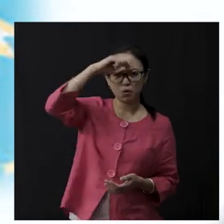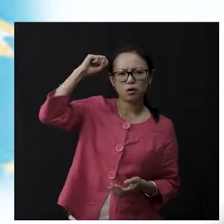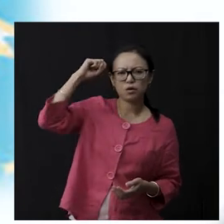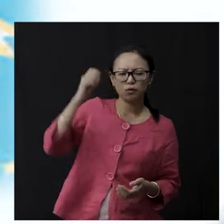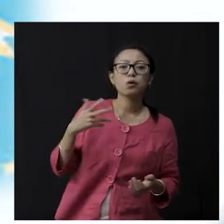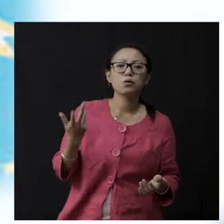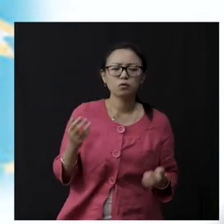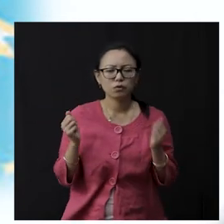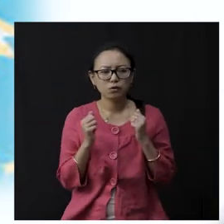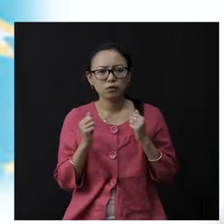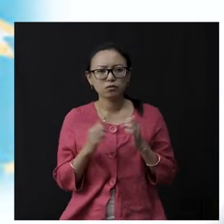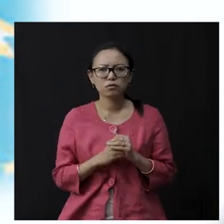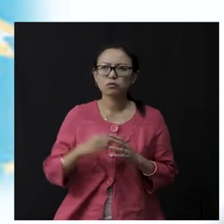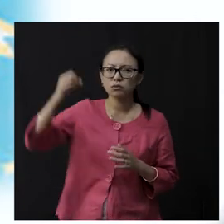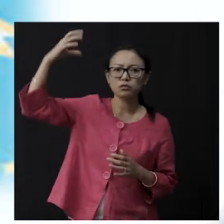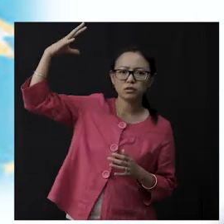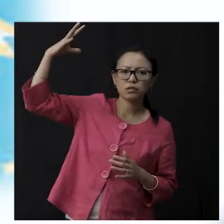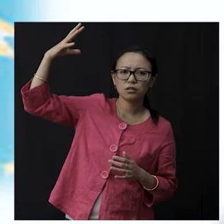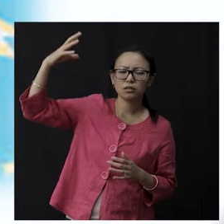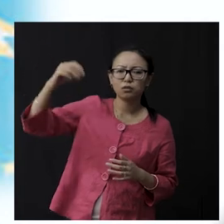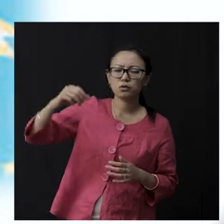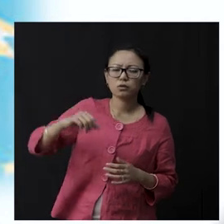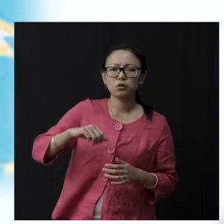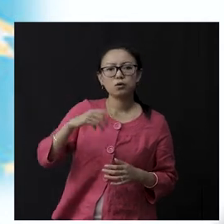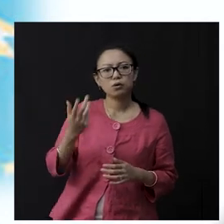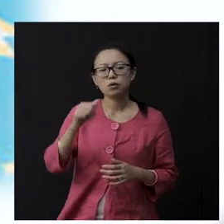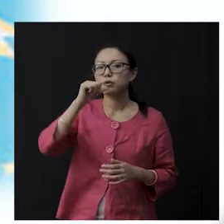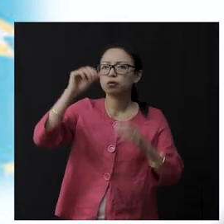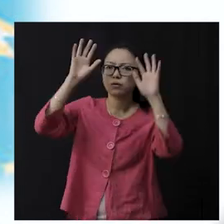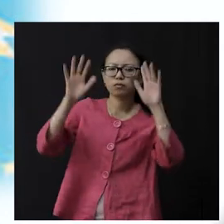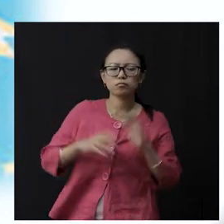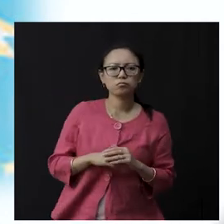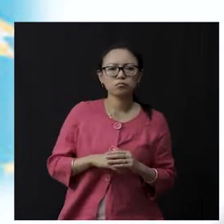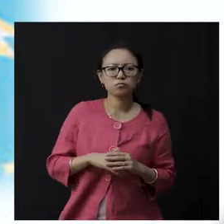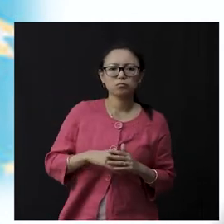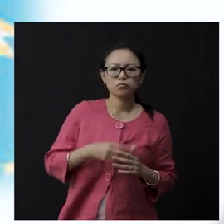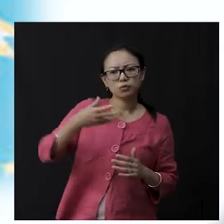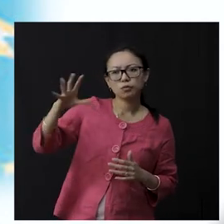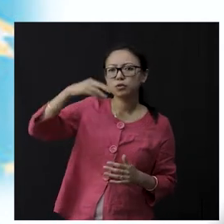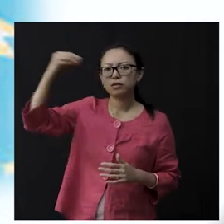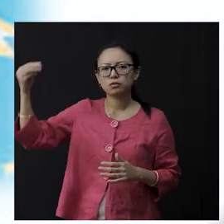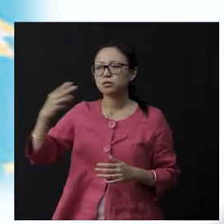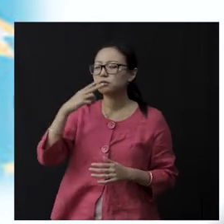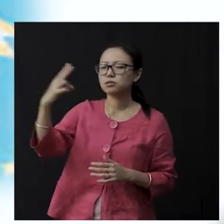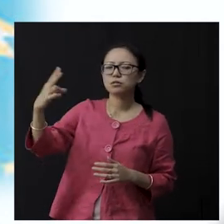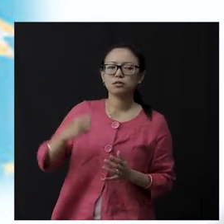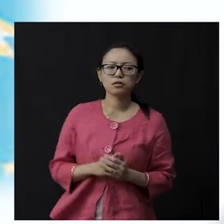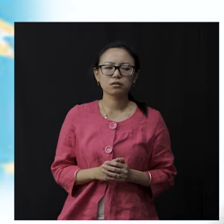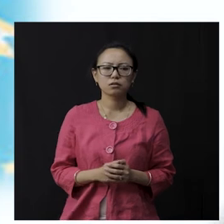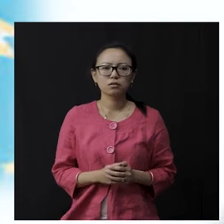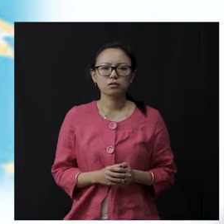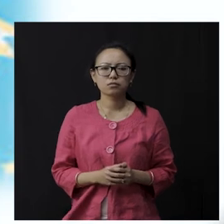cold? Is it sunny or is it raining outside? Just go out and see. How do you know that it